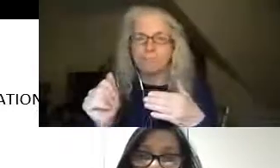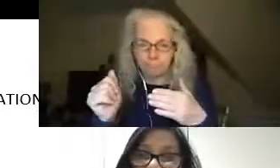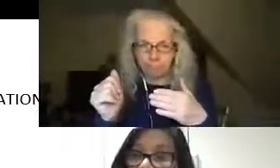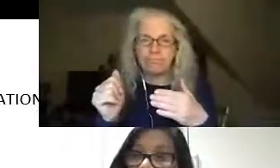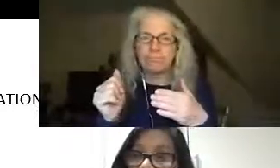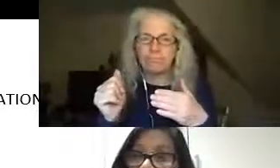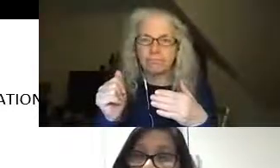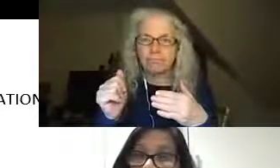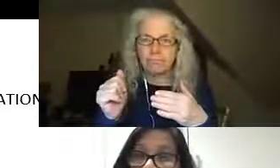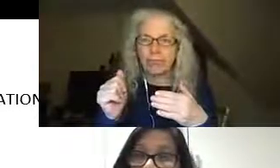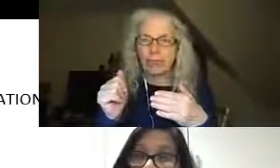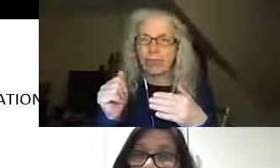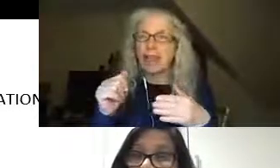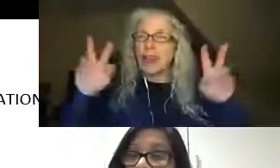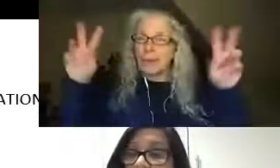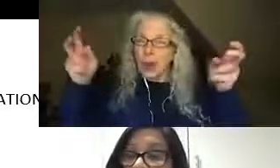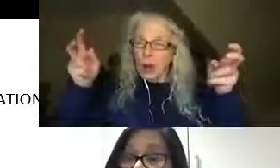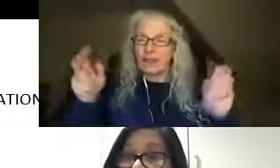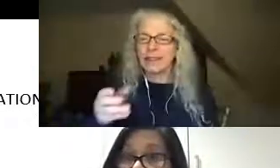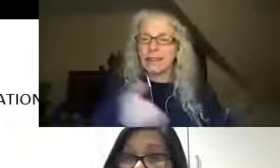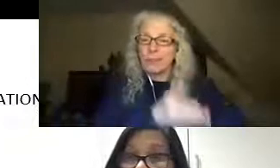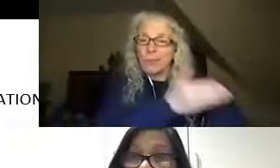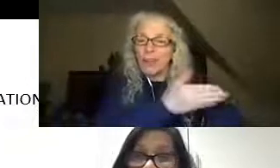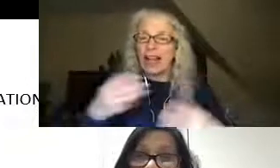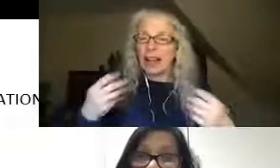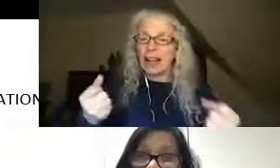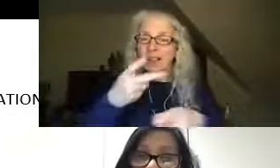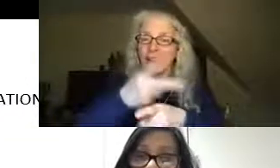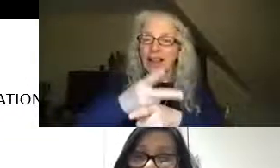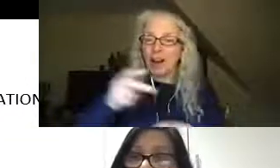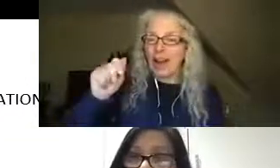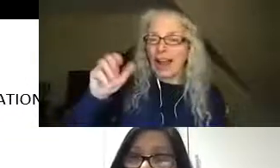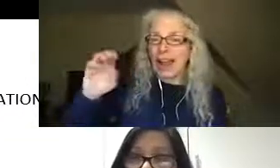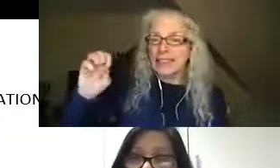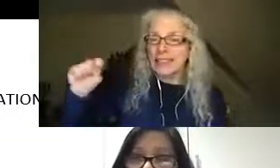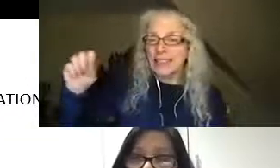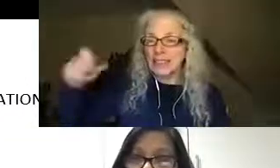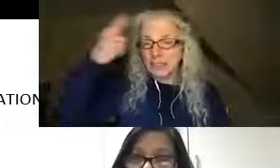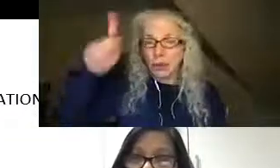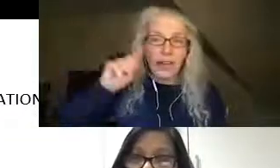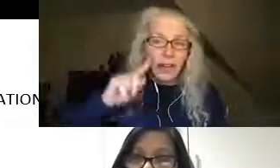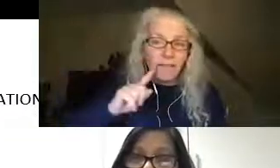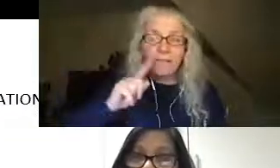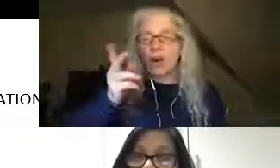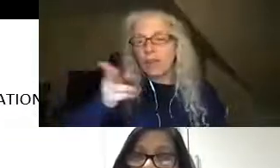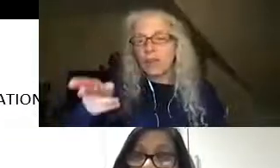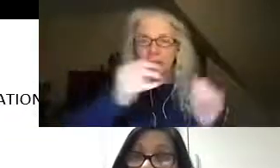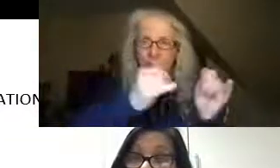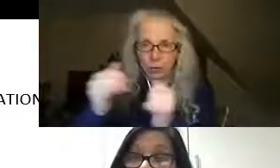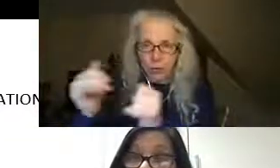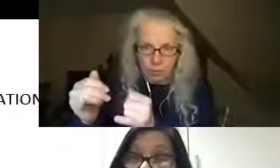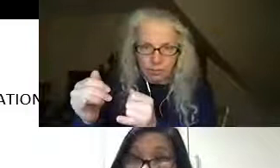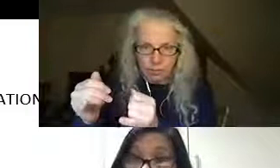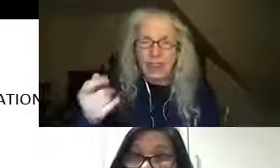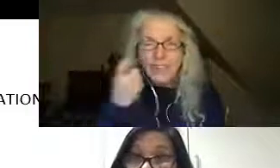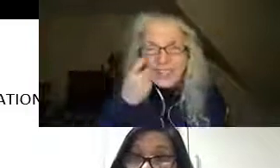The grant was actually called Improving Healthcare Access for Deaf and Hard of Hearing Individuals. Recently,